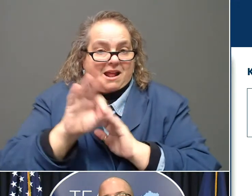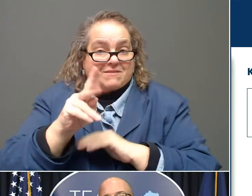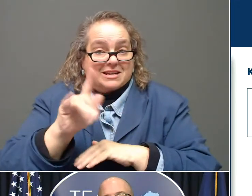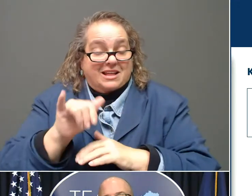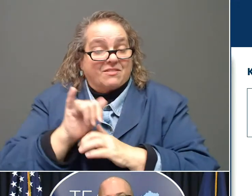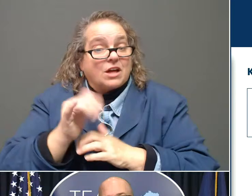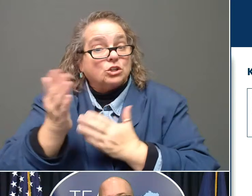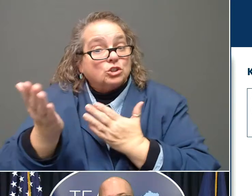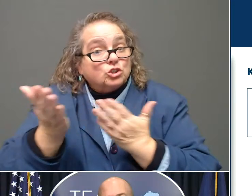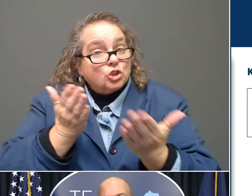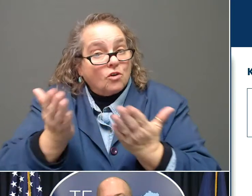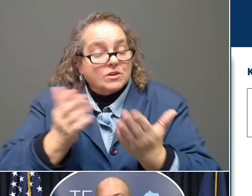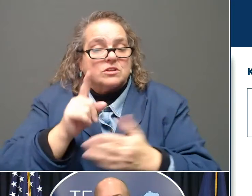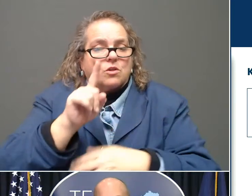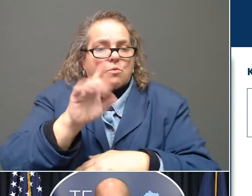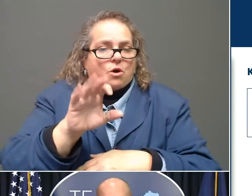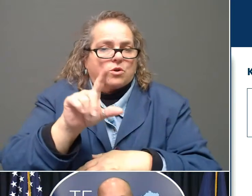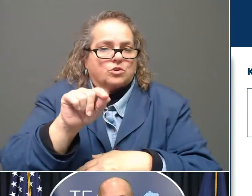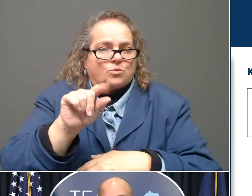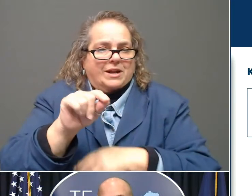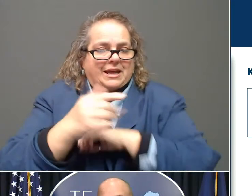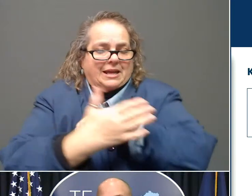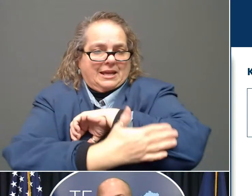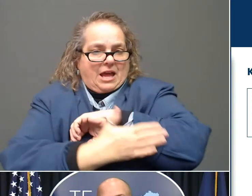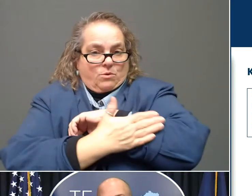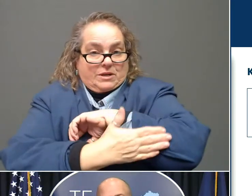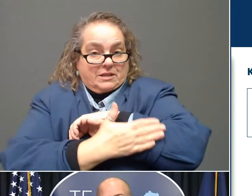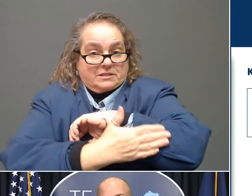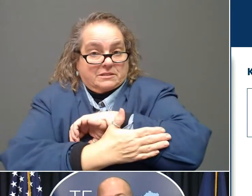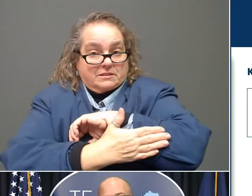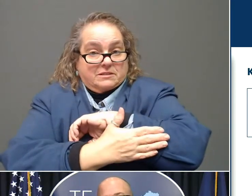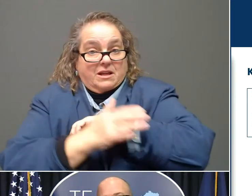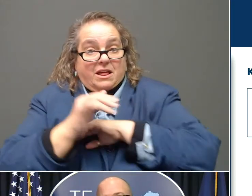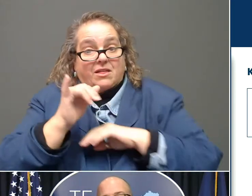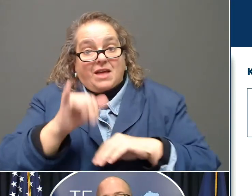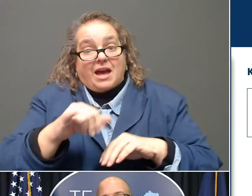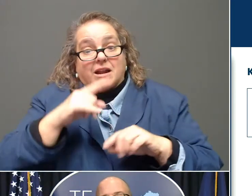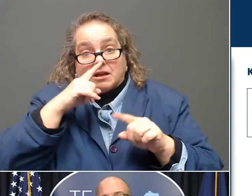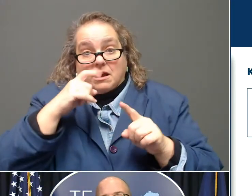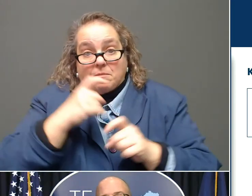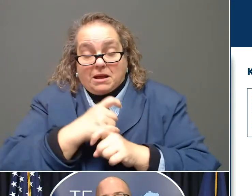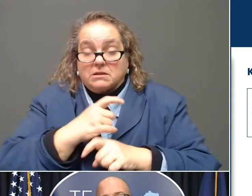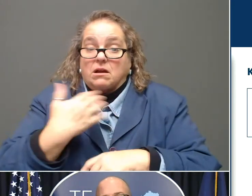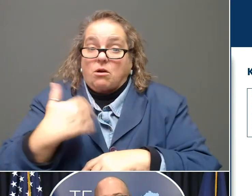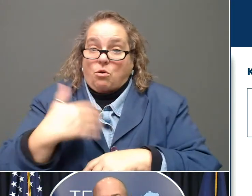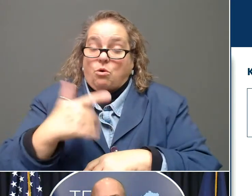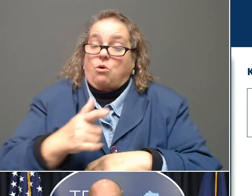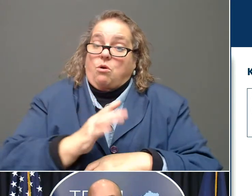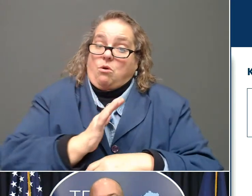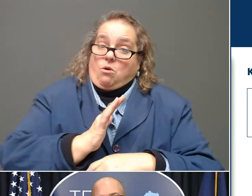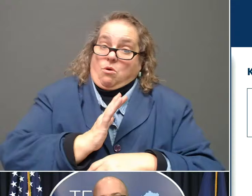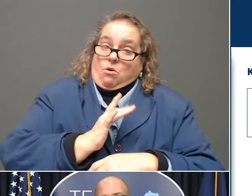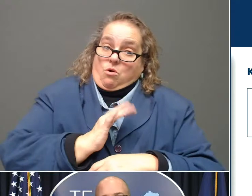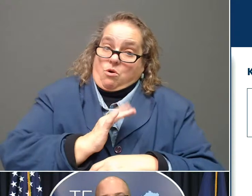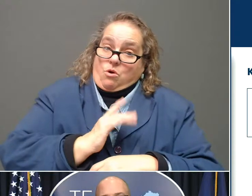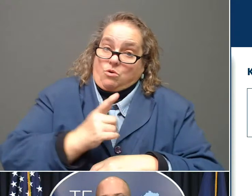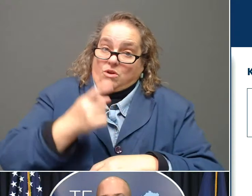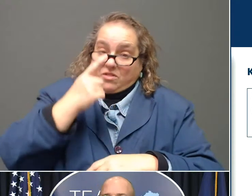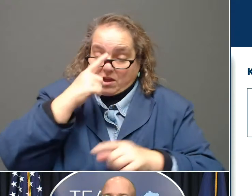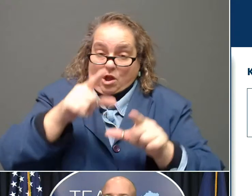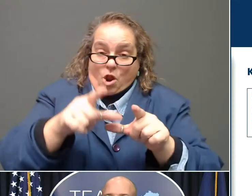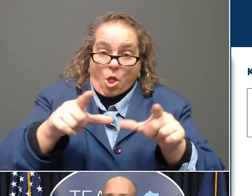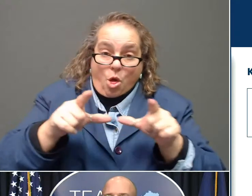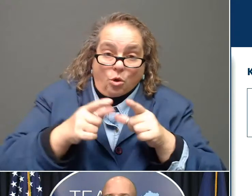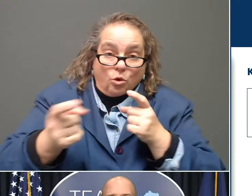all possible. While we're doing that, though, this is one approach. So while you go big in some ways, you also try to